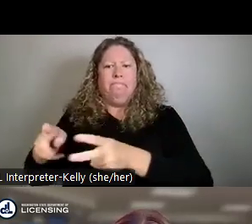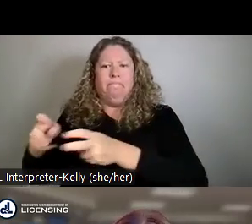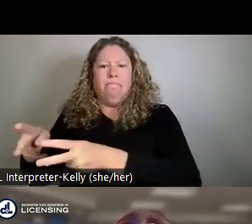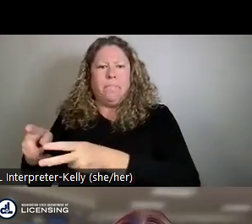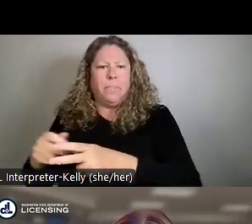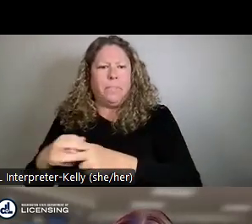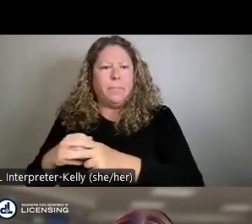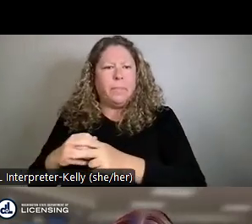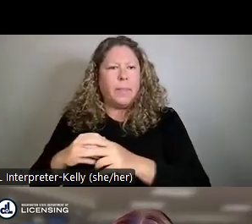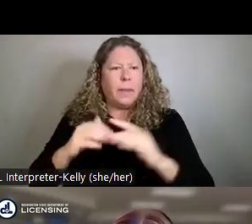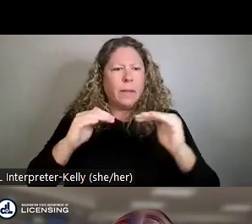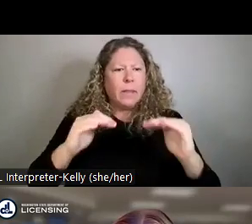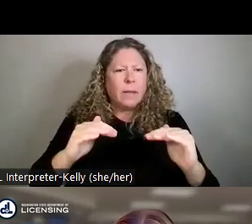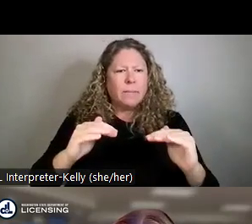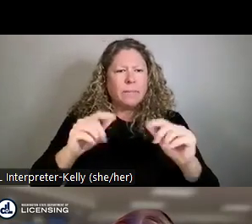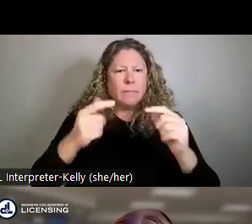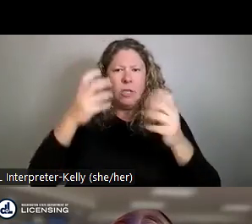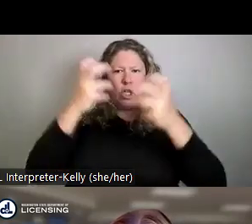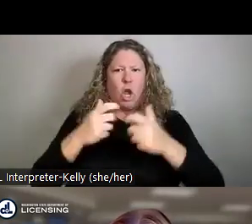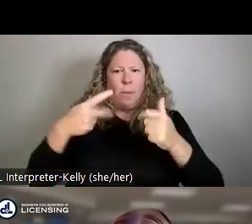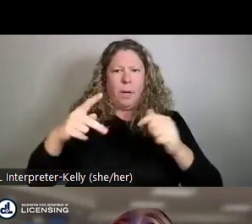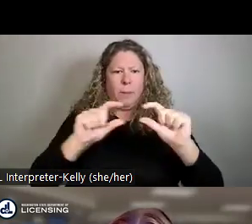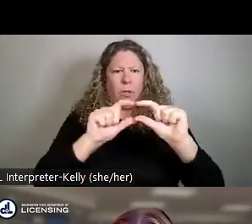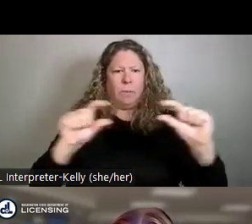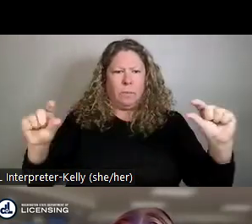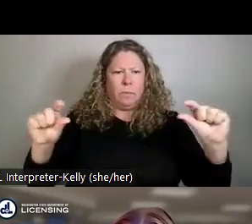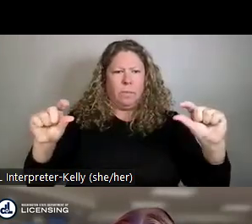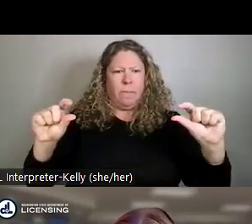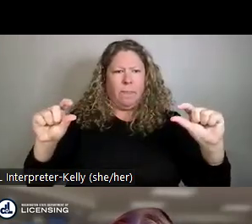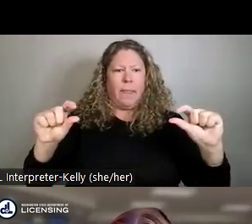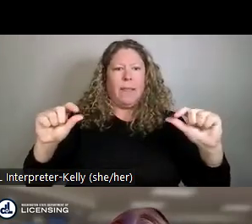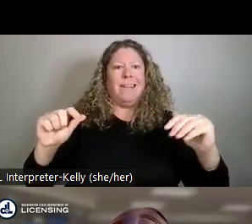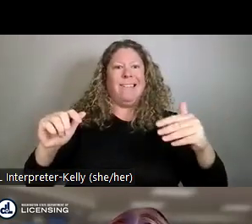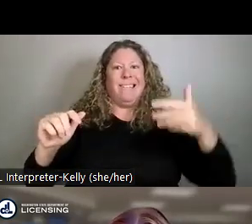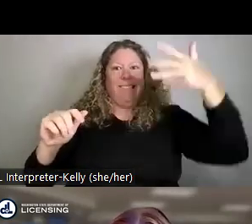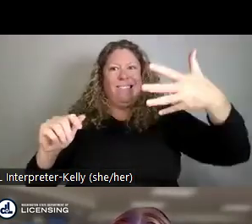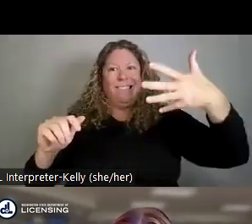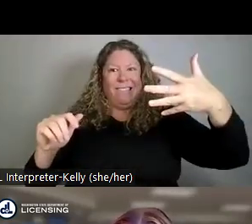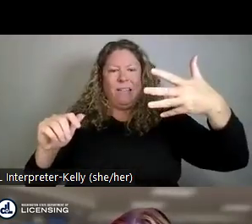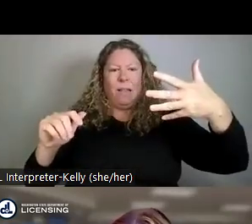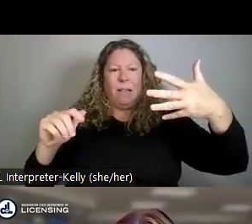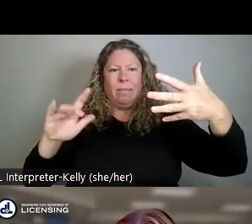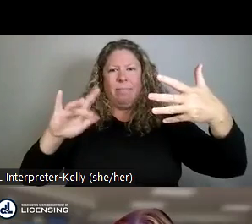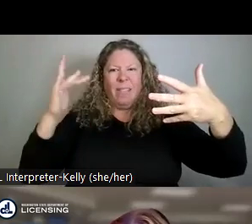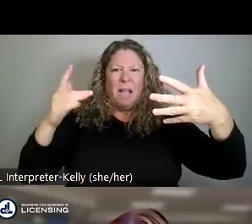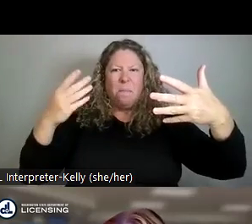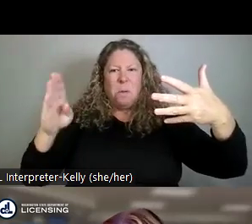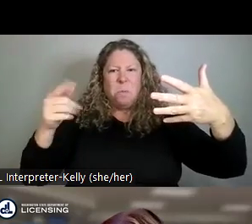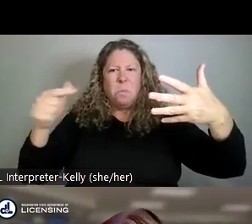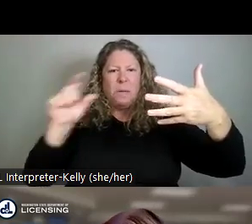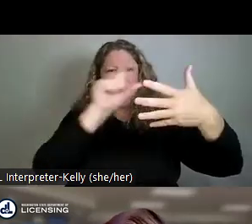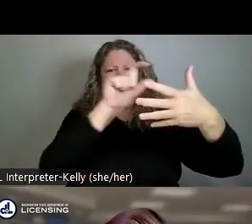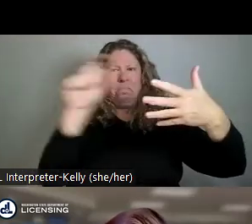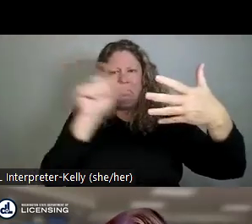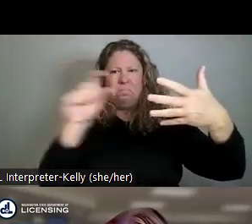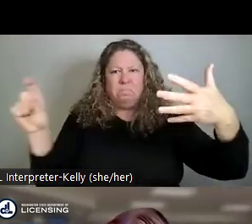the top of the map. You'll see that there are these 5 different light blue rows. These are steps that are taken